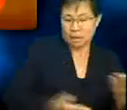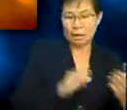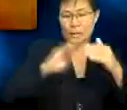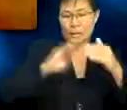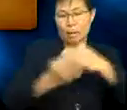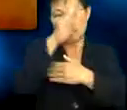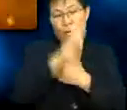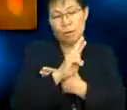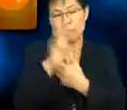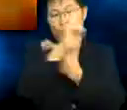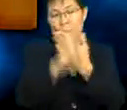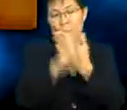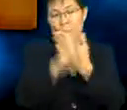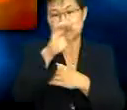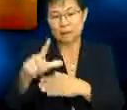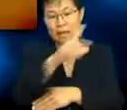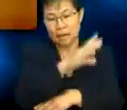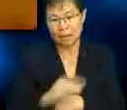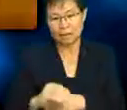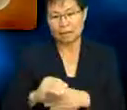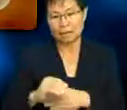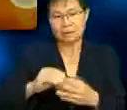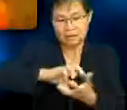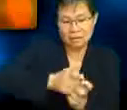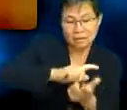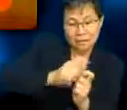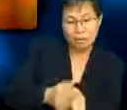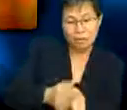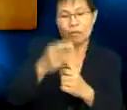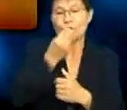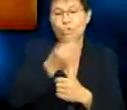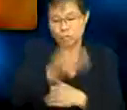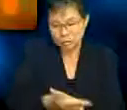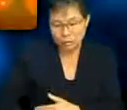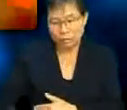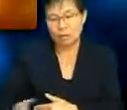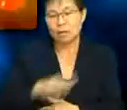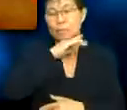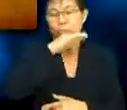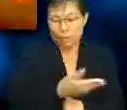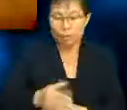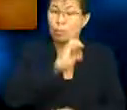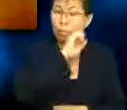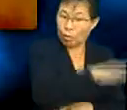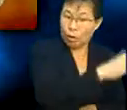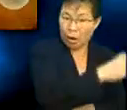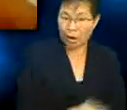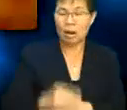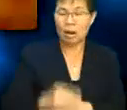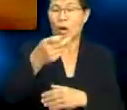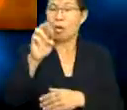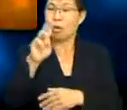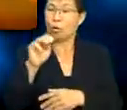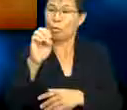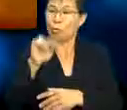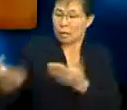oxygen is carried by red blood cells while digested food substances, excretory